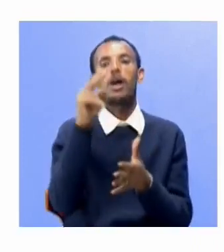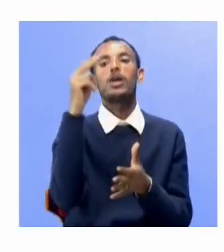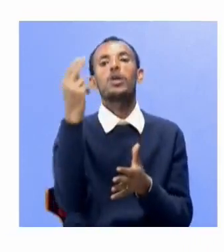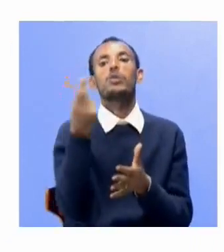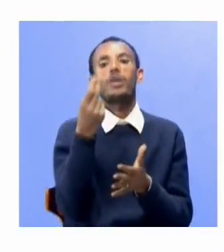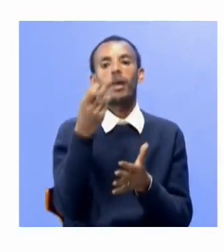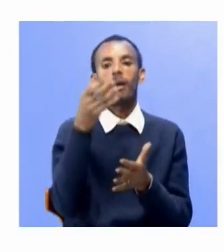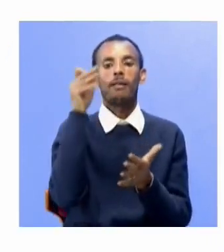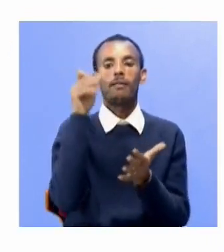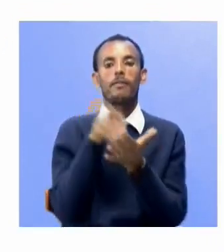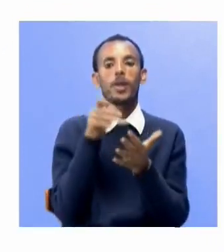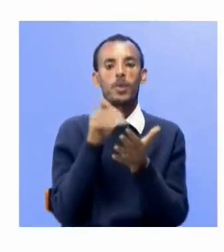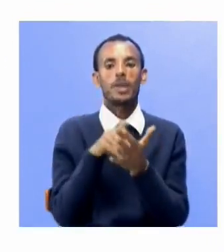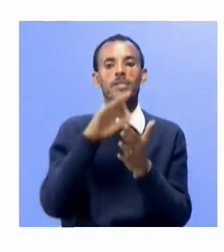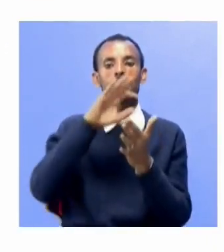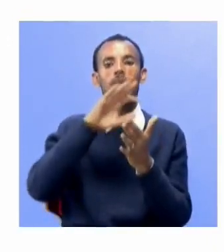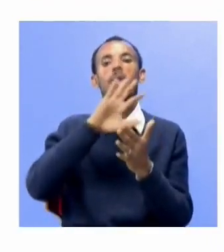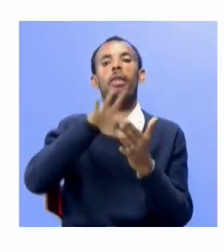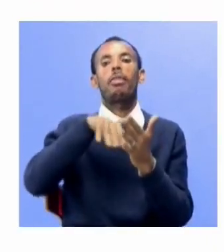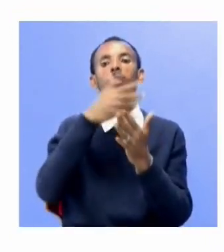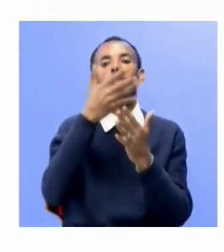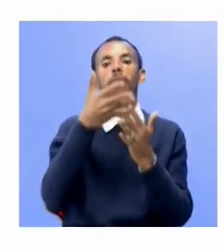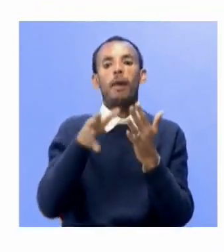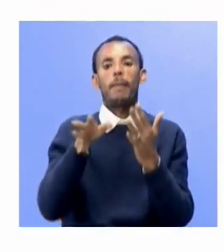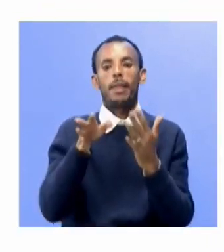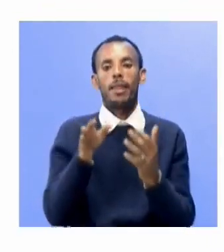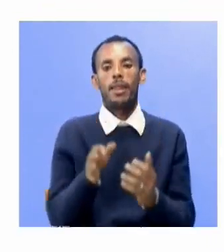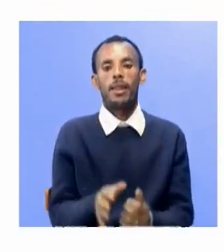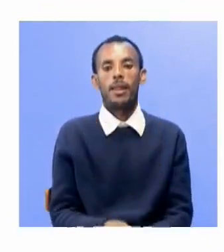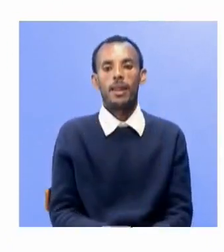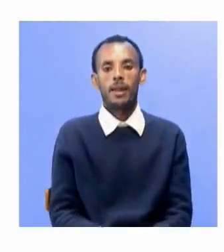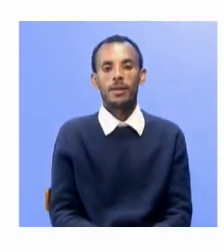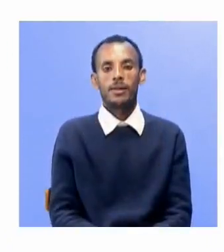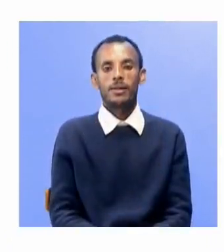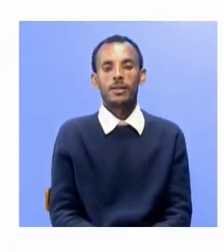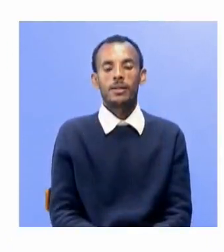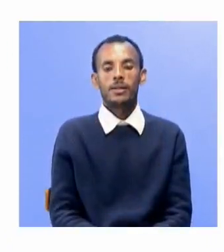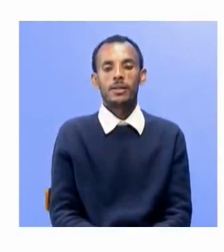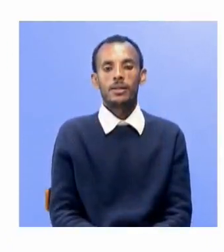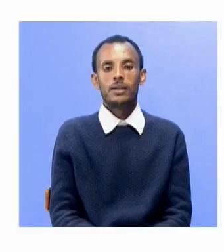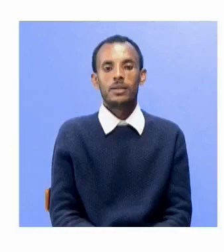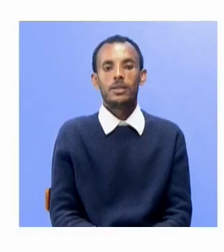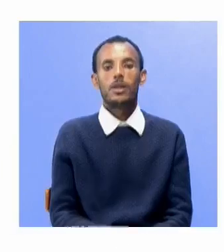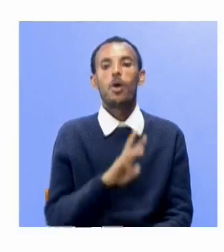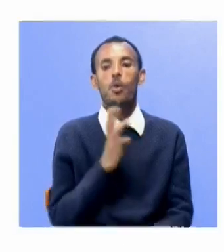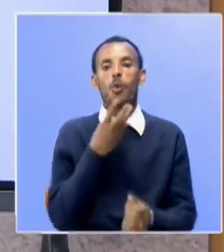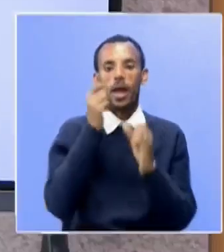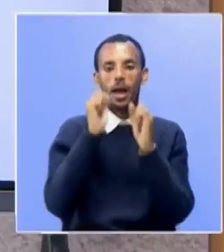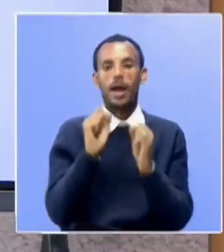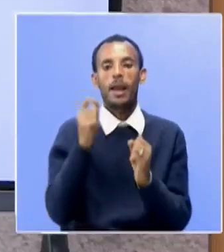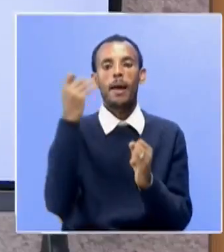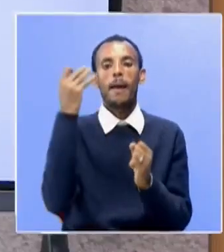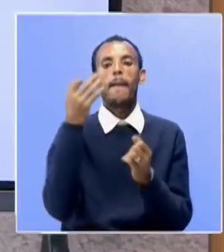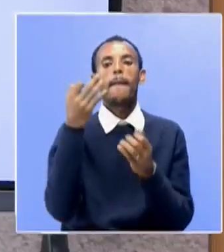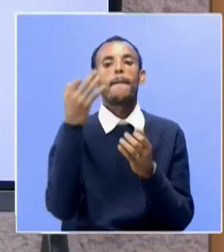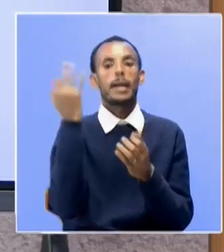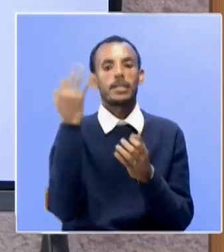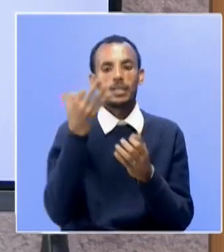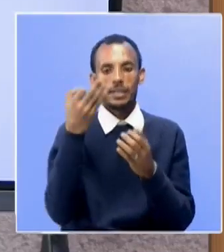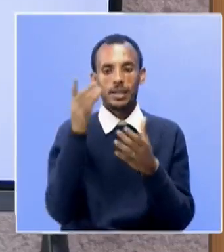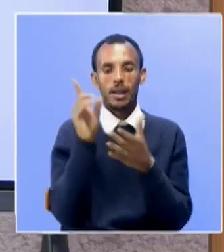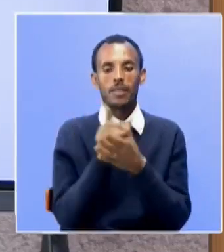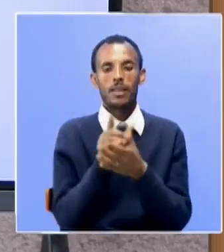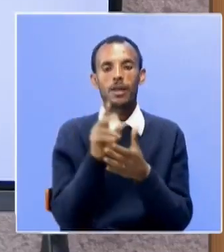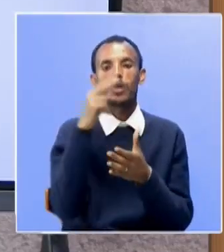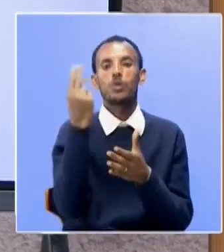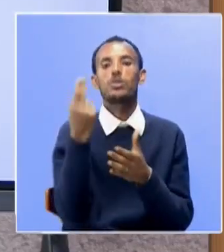frequency table we can present data using